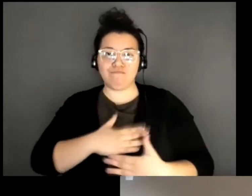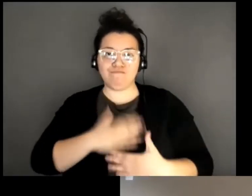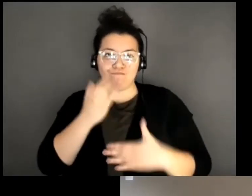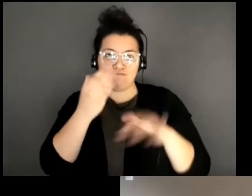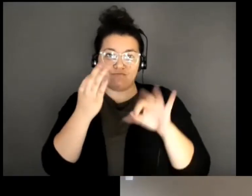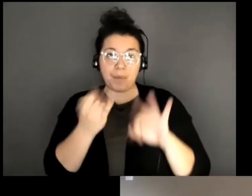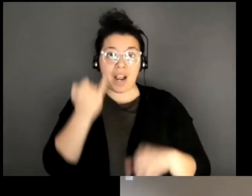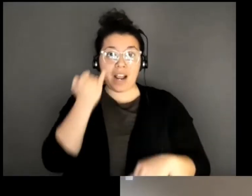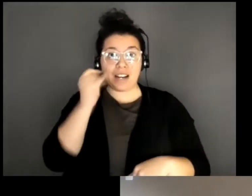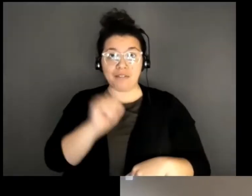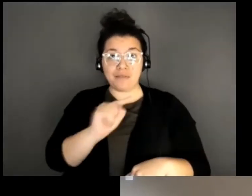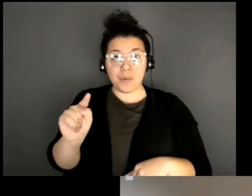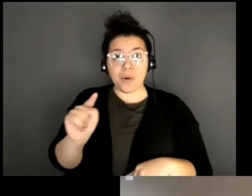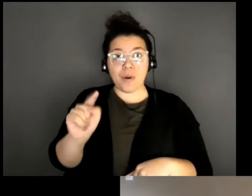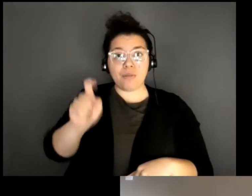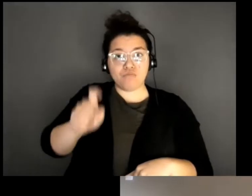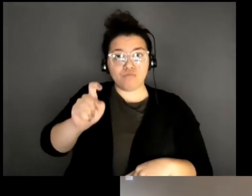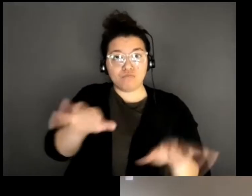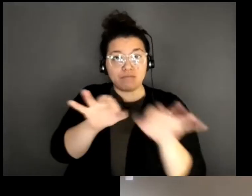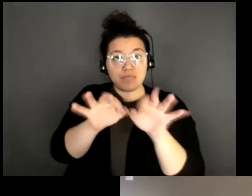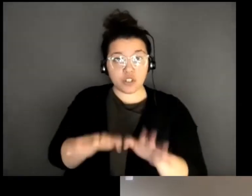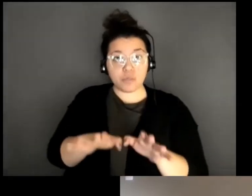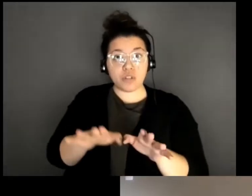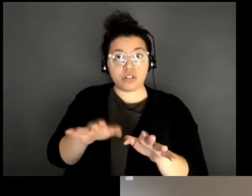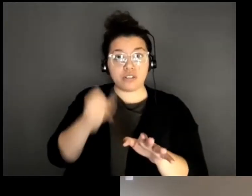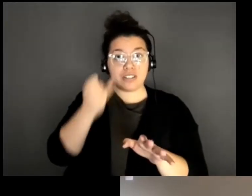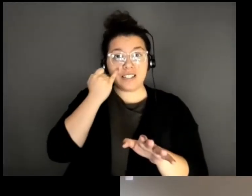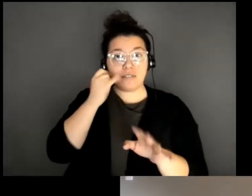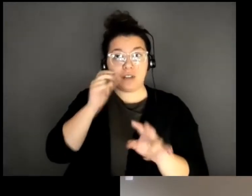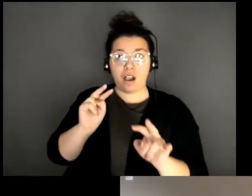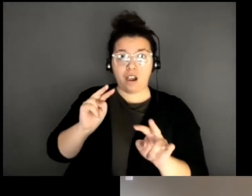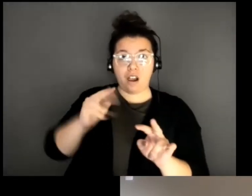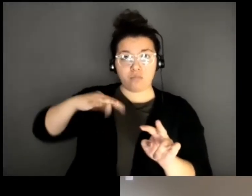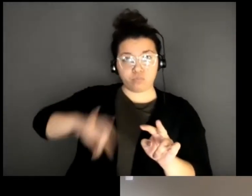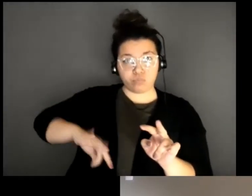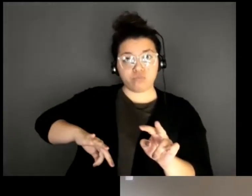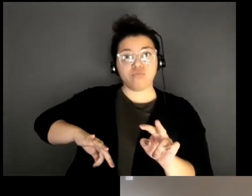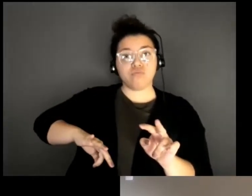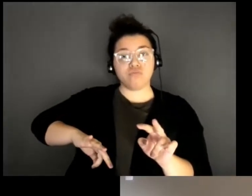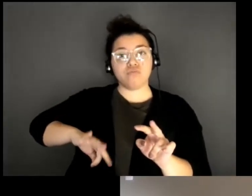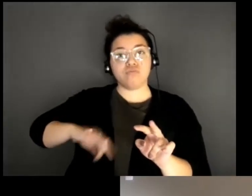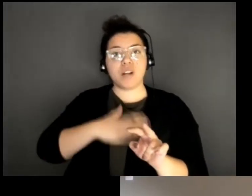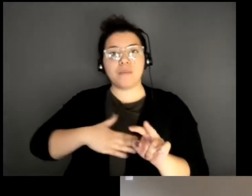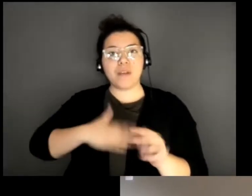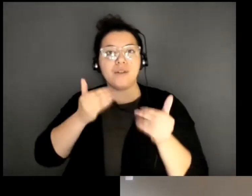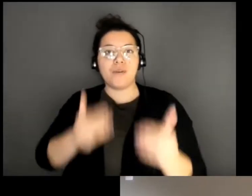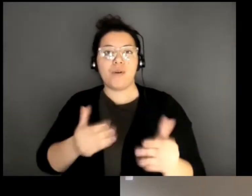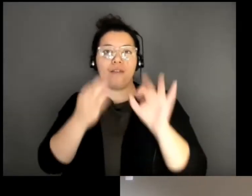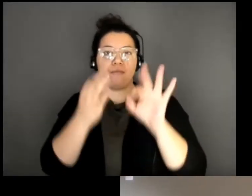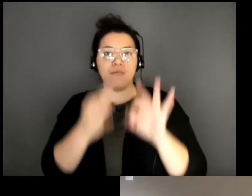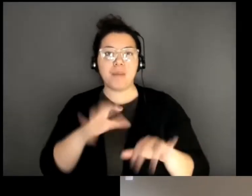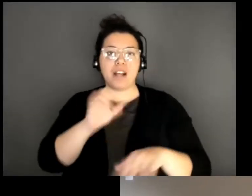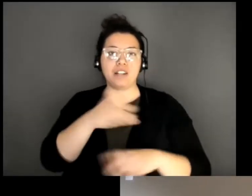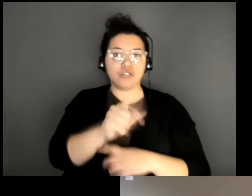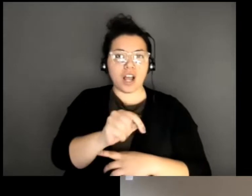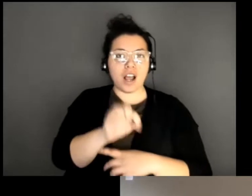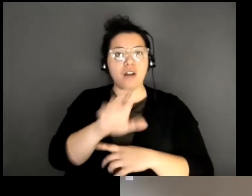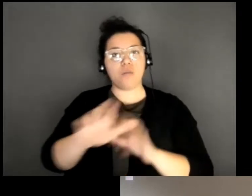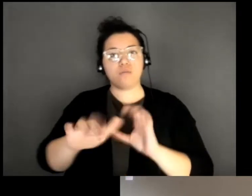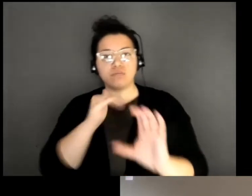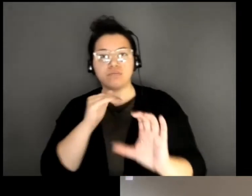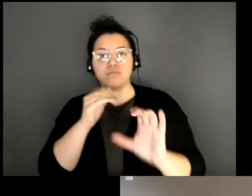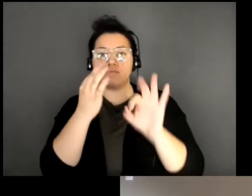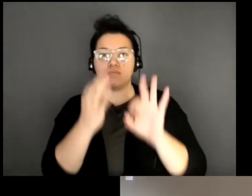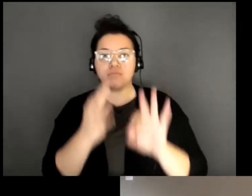who benefit from this afterwards or in the chat, because we want to be as inclusive as possible with